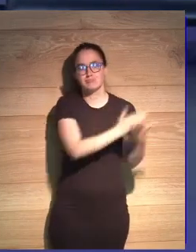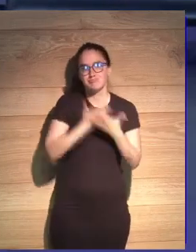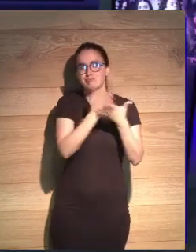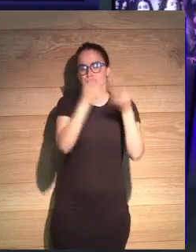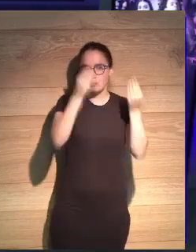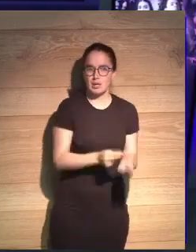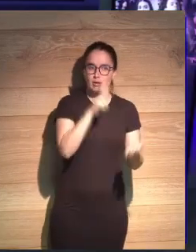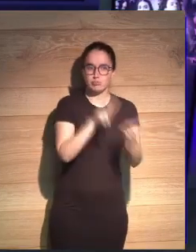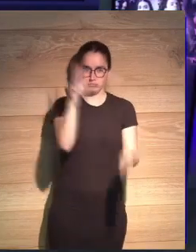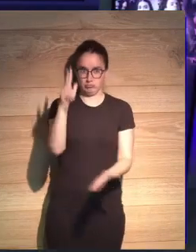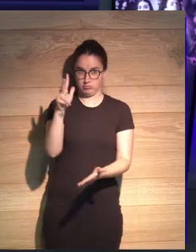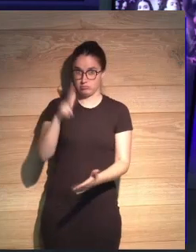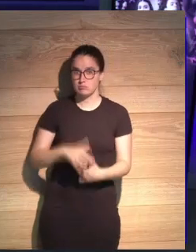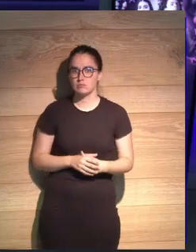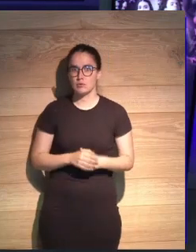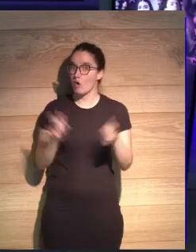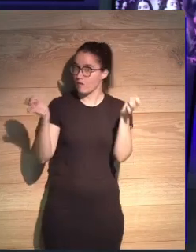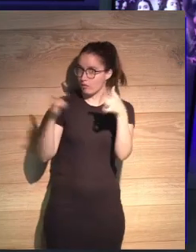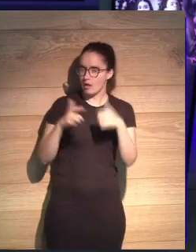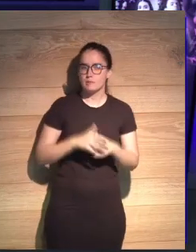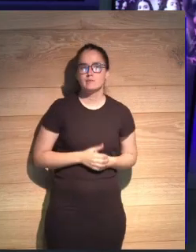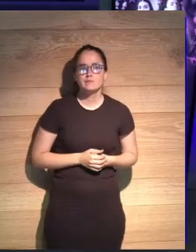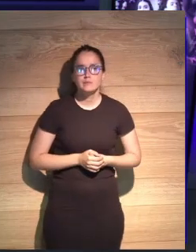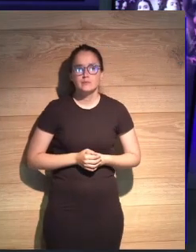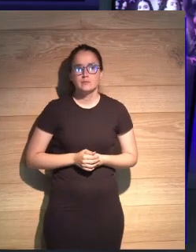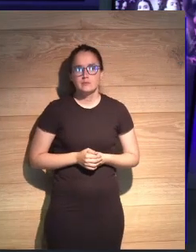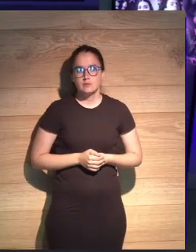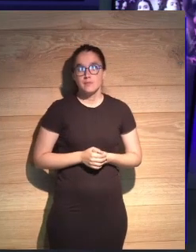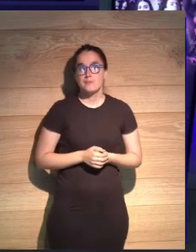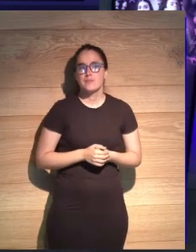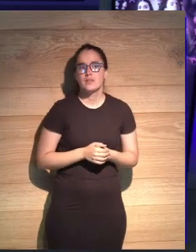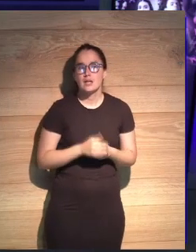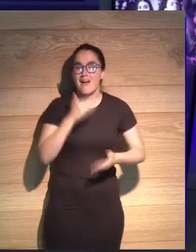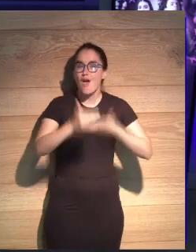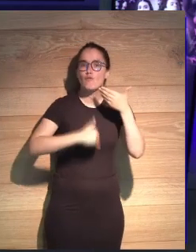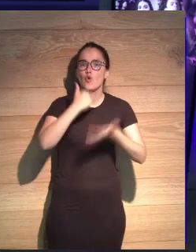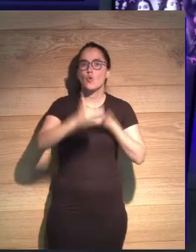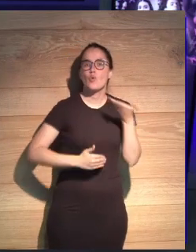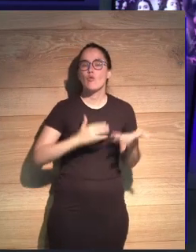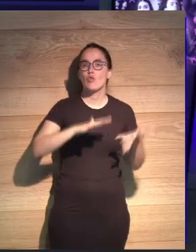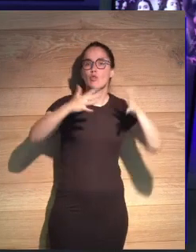needs investment and also the approval of patients and health professionals.